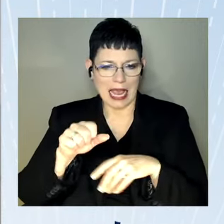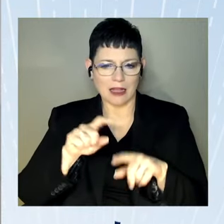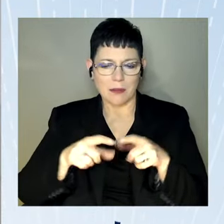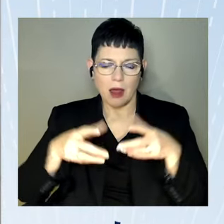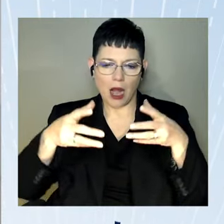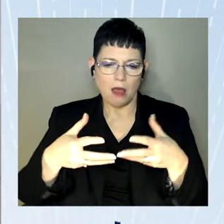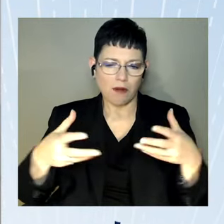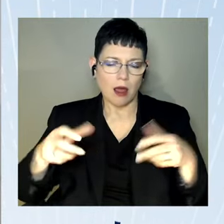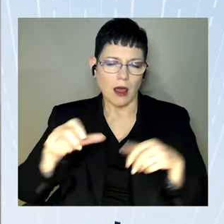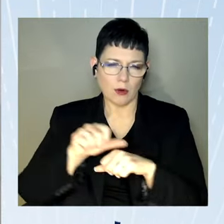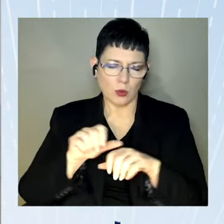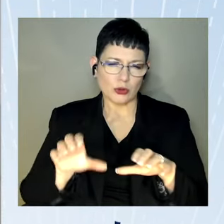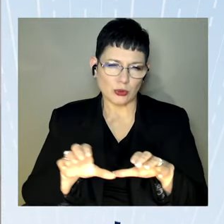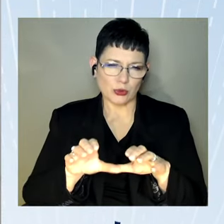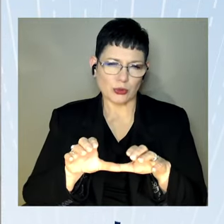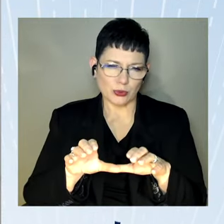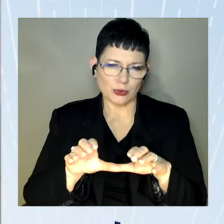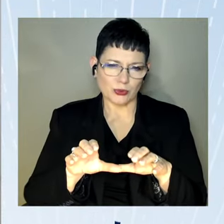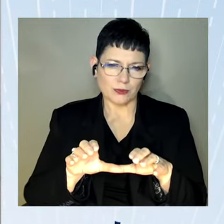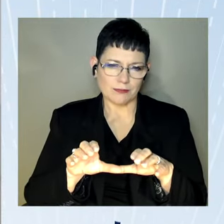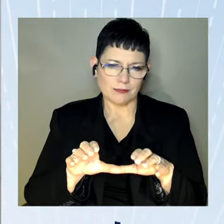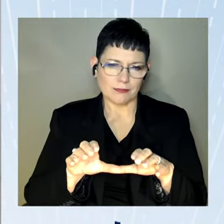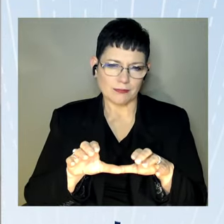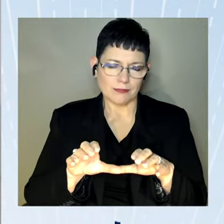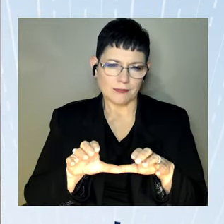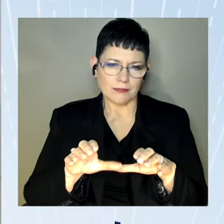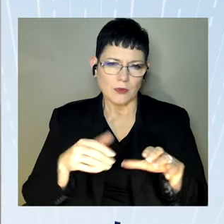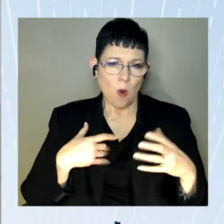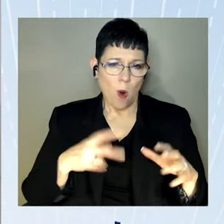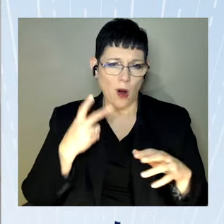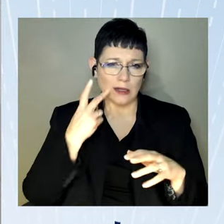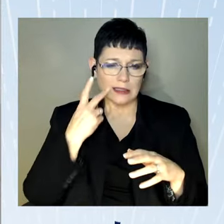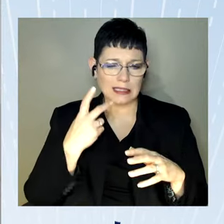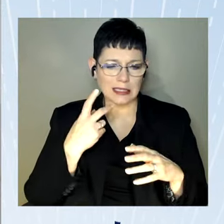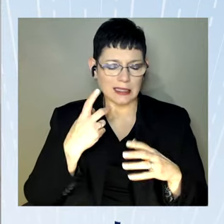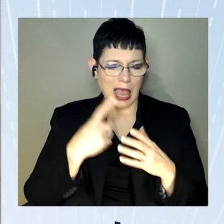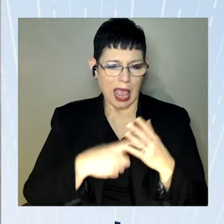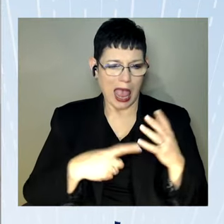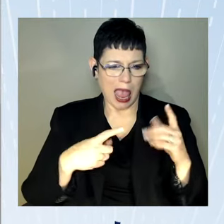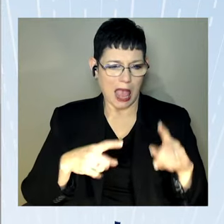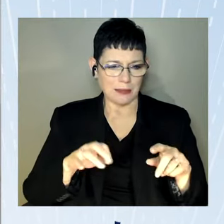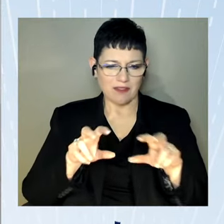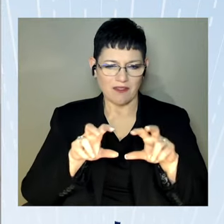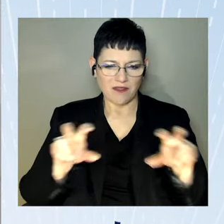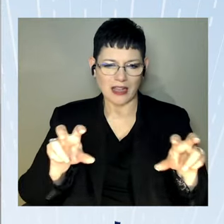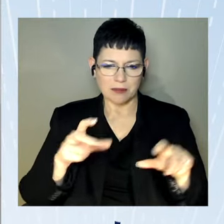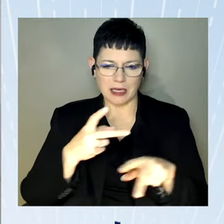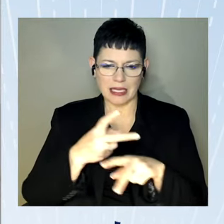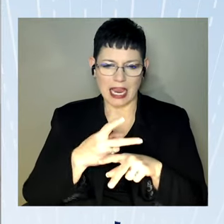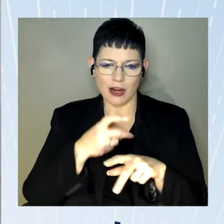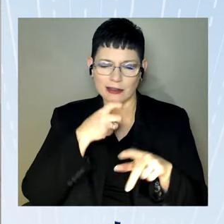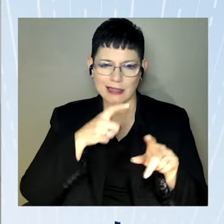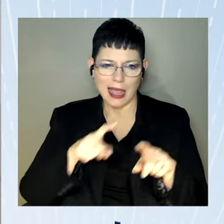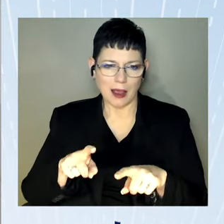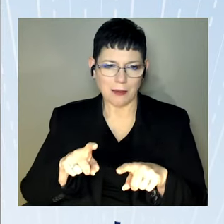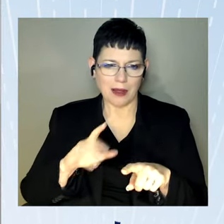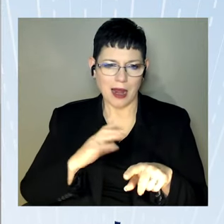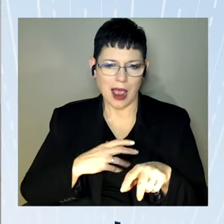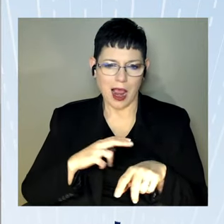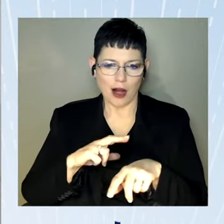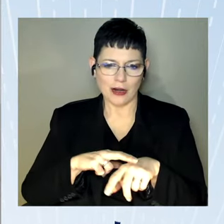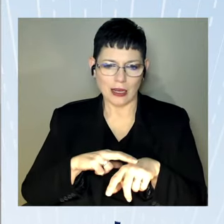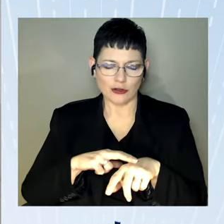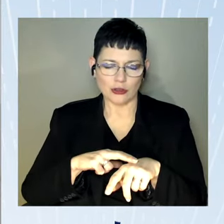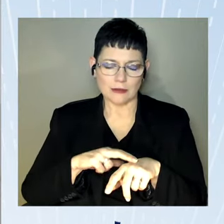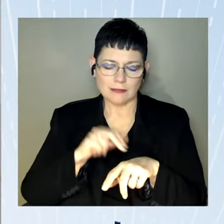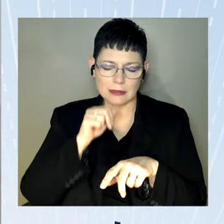to do. We've already seen what happens when we don't invest in care. It's not just our families, but our nation that suffers.